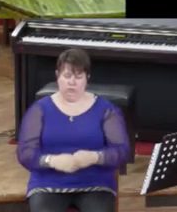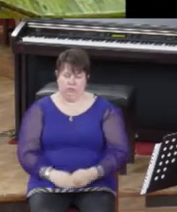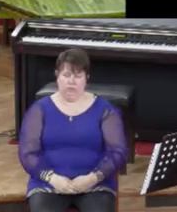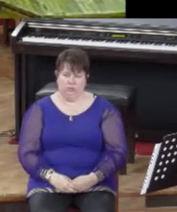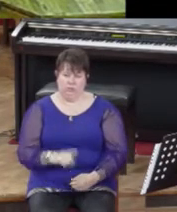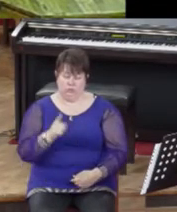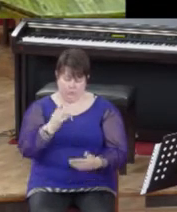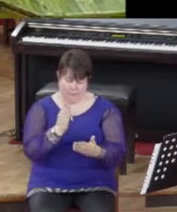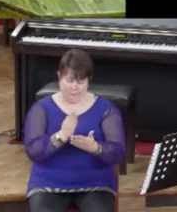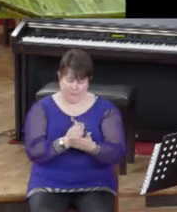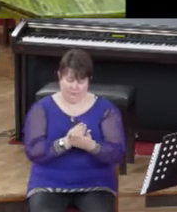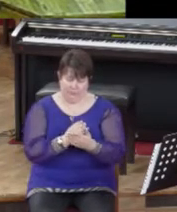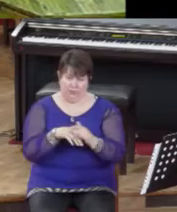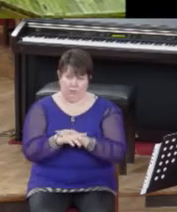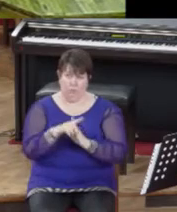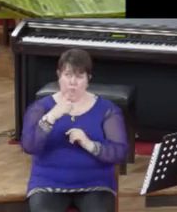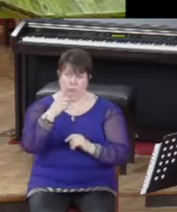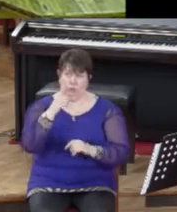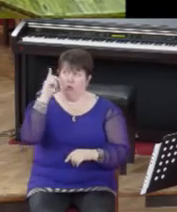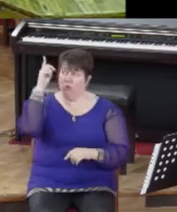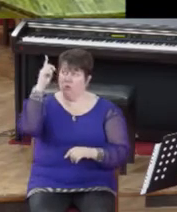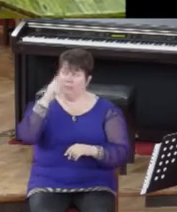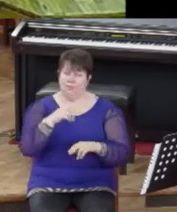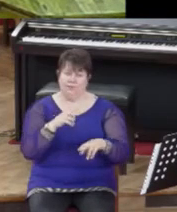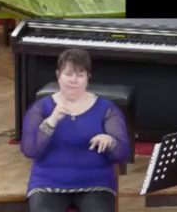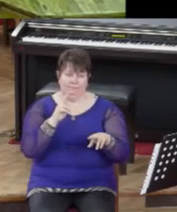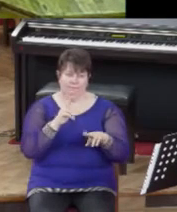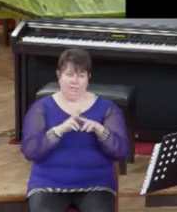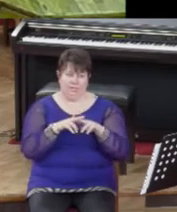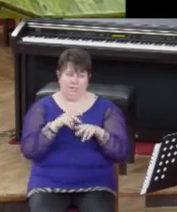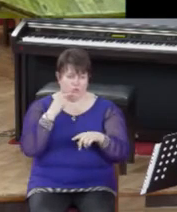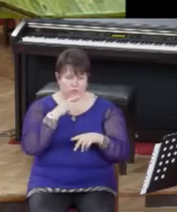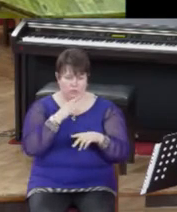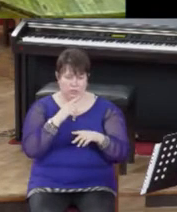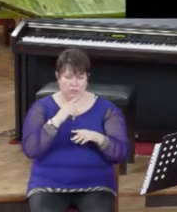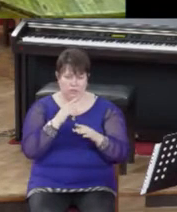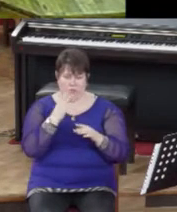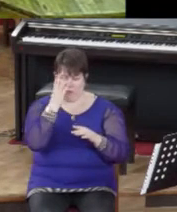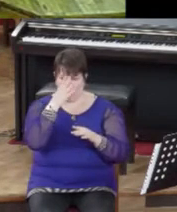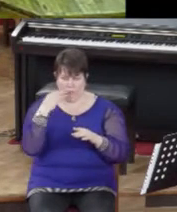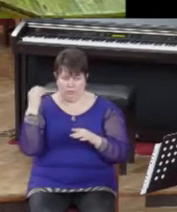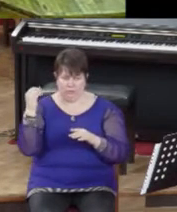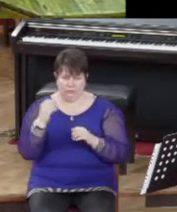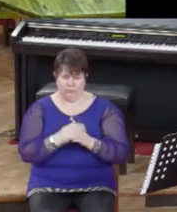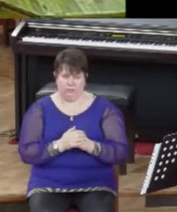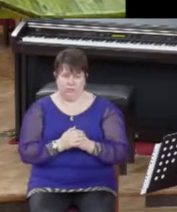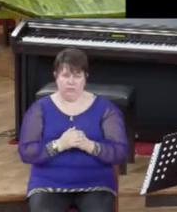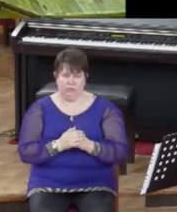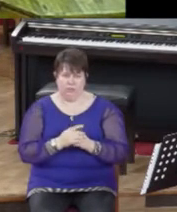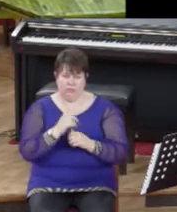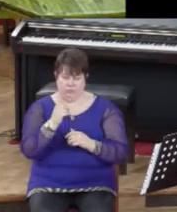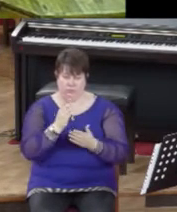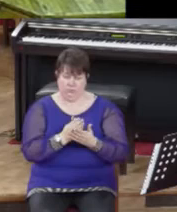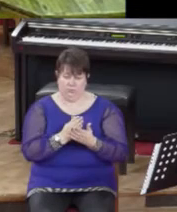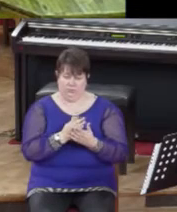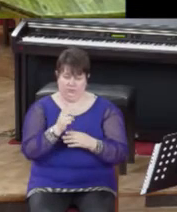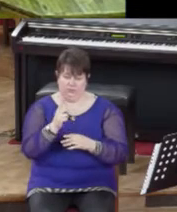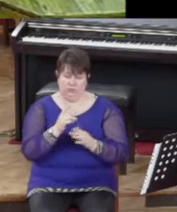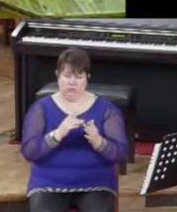And do you believe in one God, Father, Son, and Holy Spirit? Do you confess Jesus Christ as your Savior and Lord?